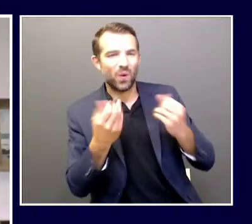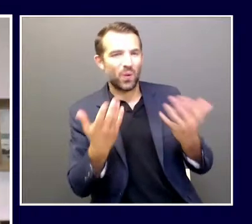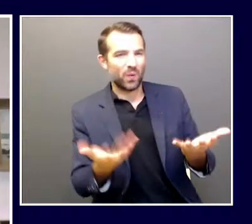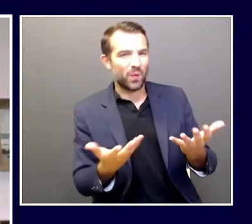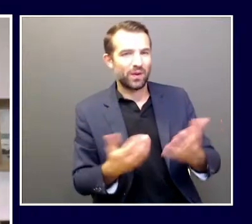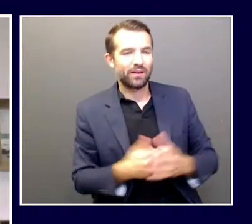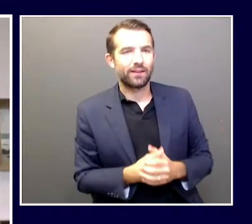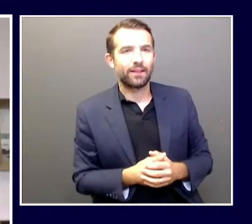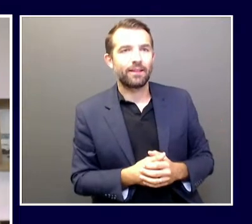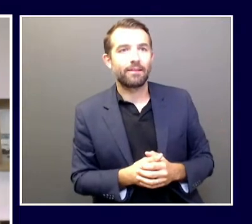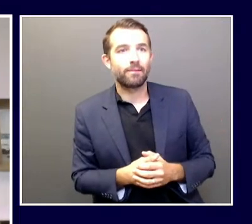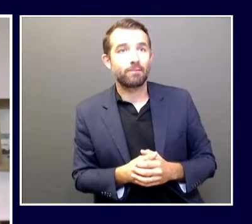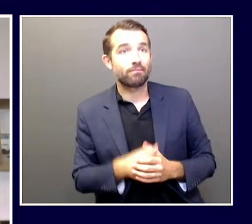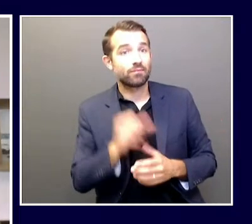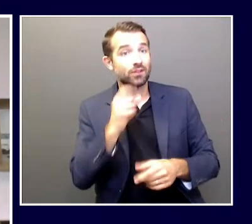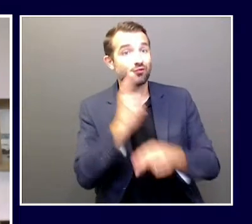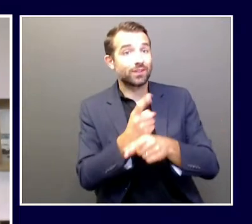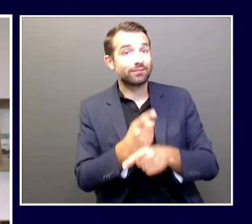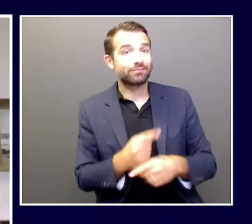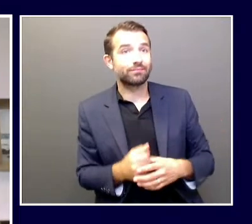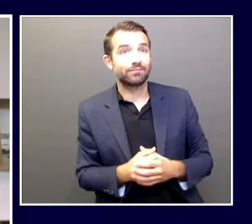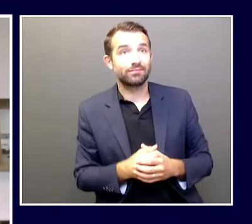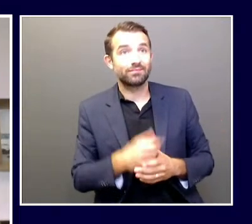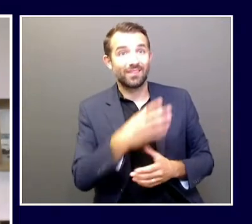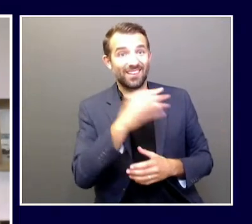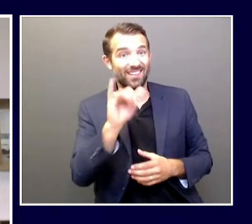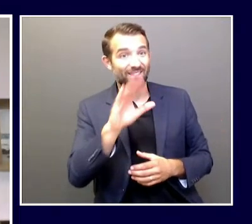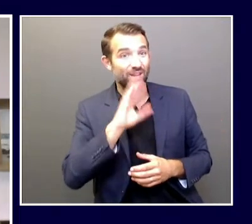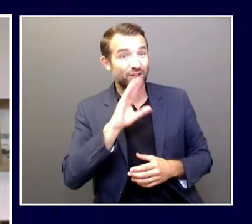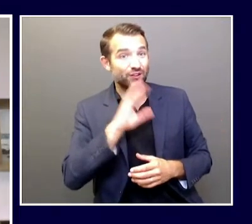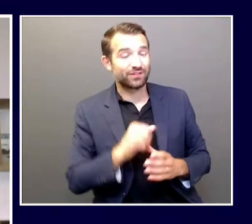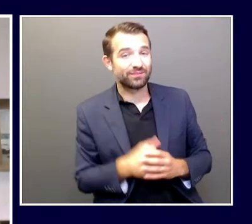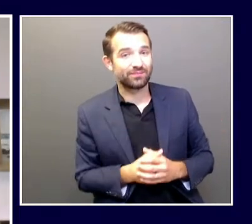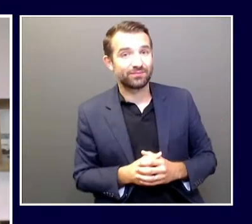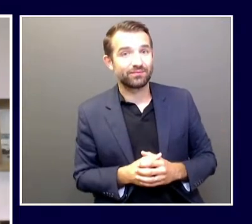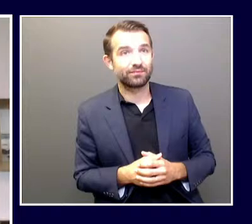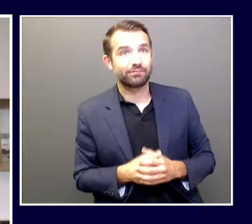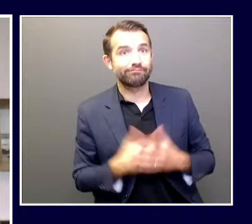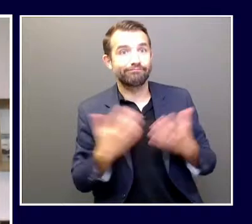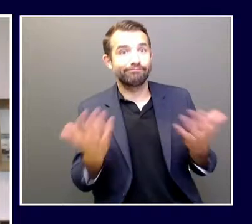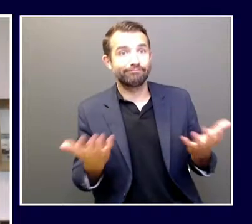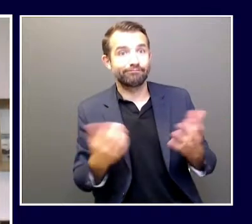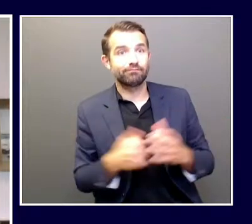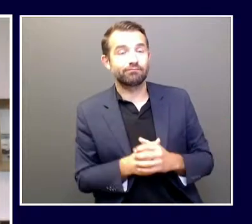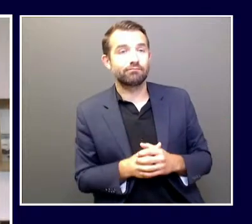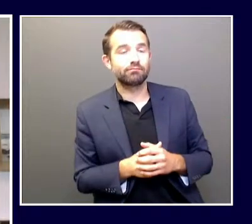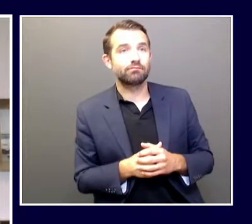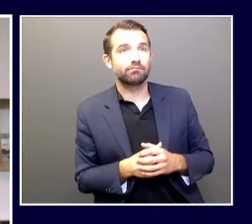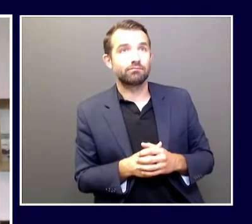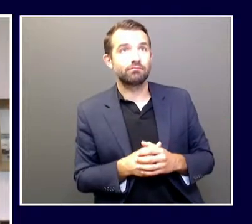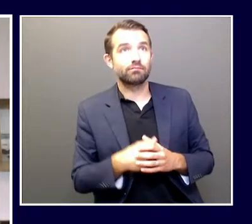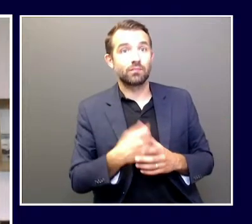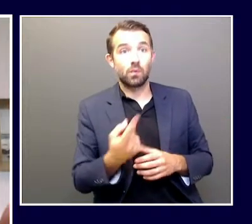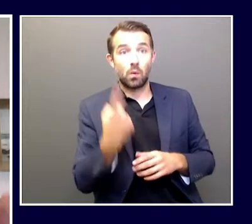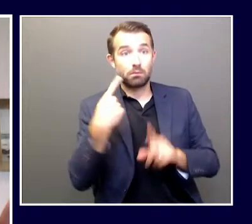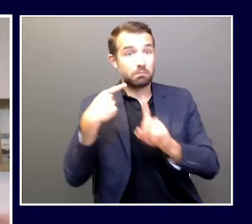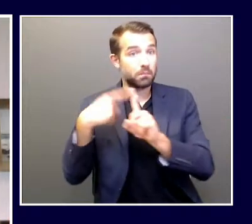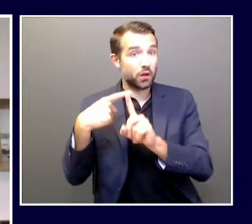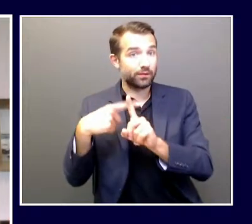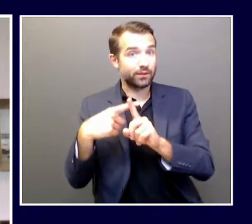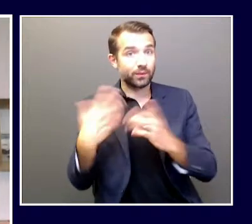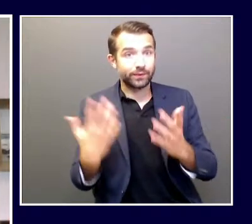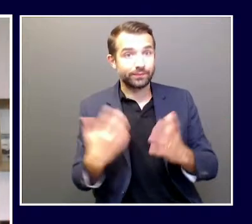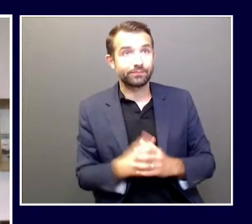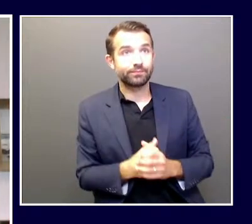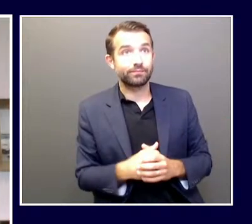It's frustrating, if I may be somewhat silver lining-ish. It's frustrating because as compared to other states, which are and